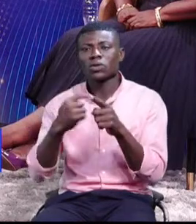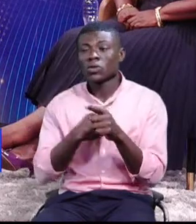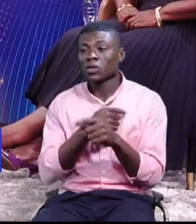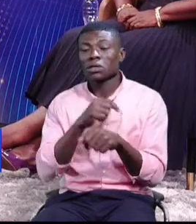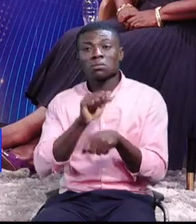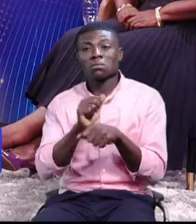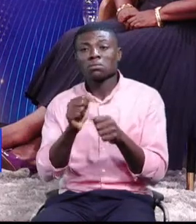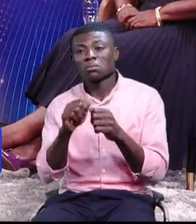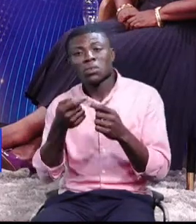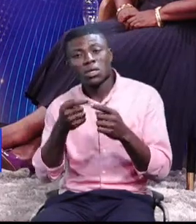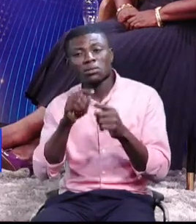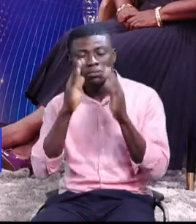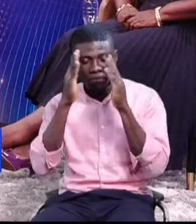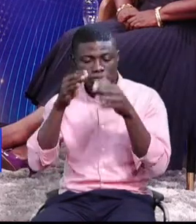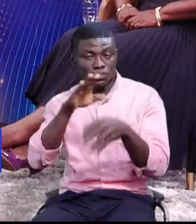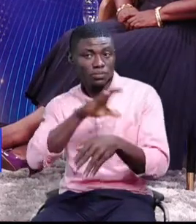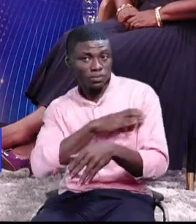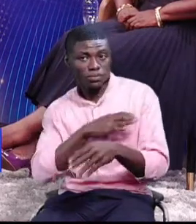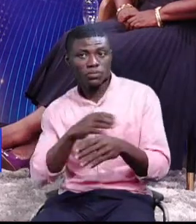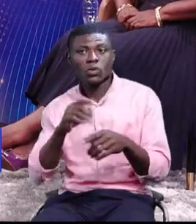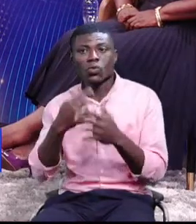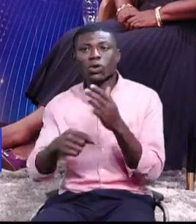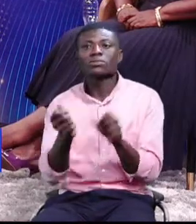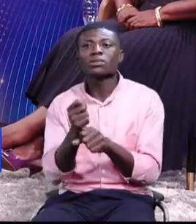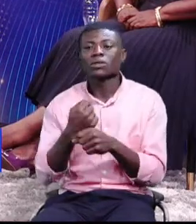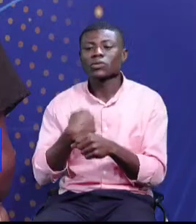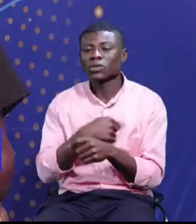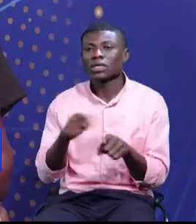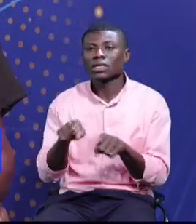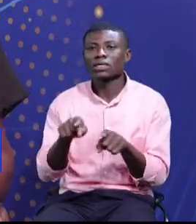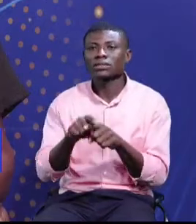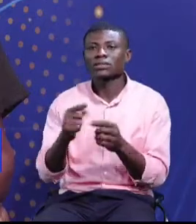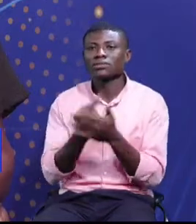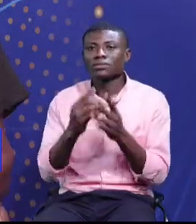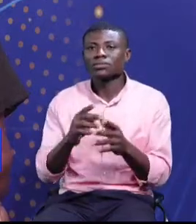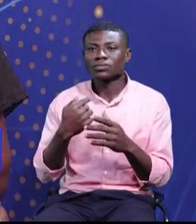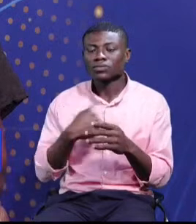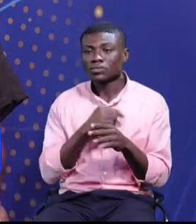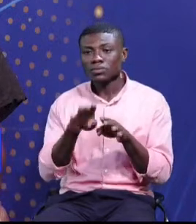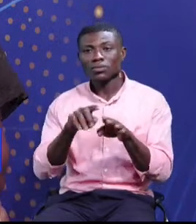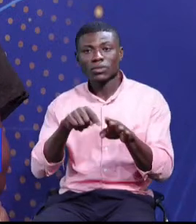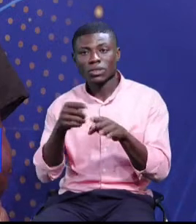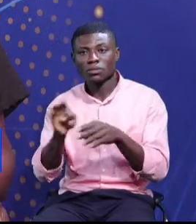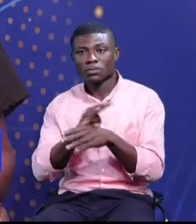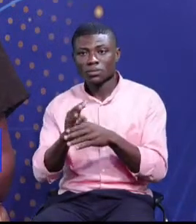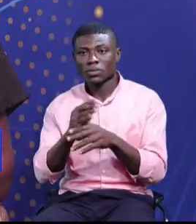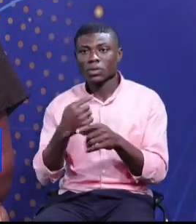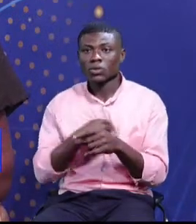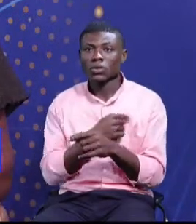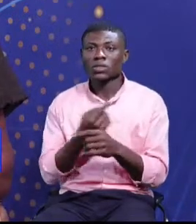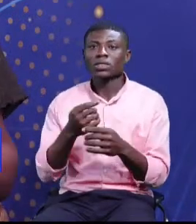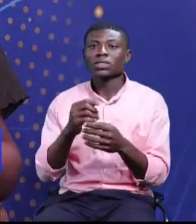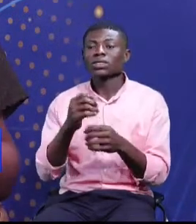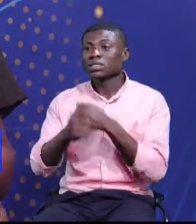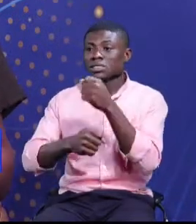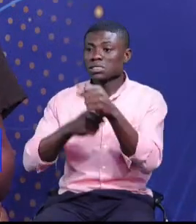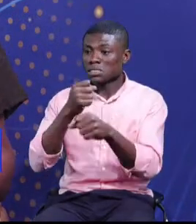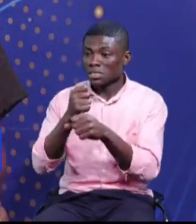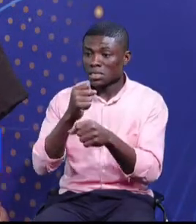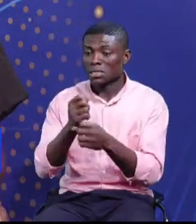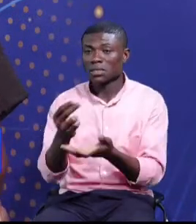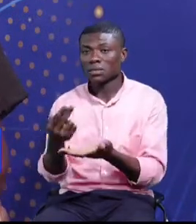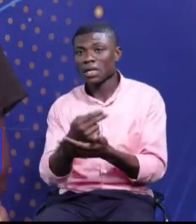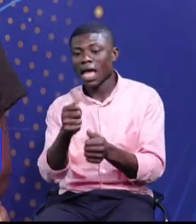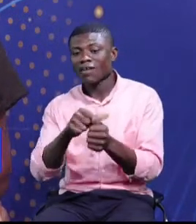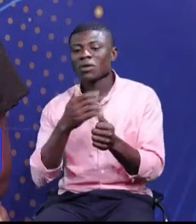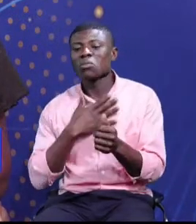citizenship and what defines us as Ghanaians, especially as soon as we opened up our doors with the year of return and, you know, everybody should come